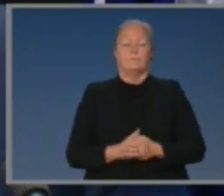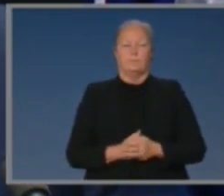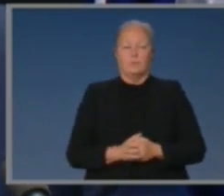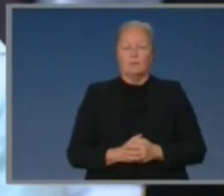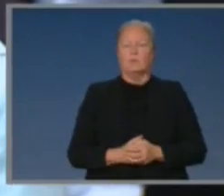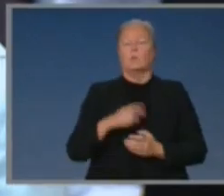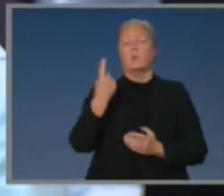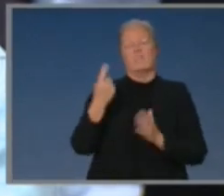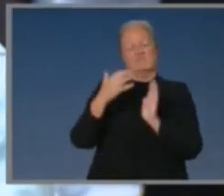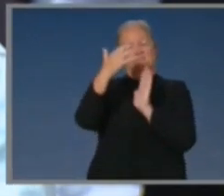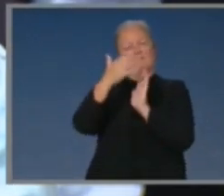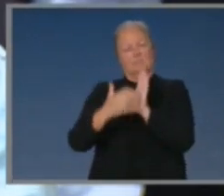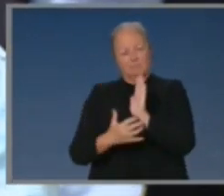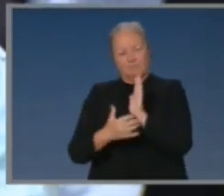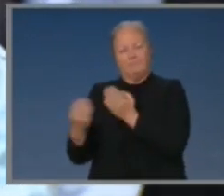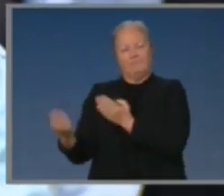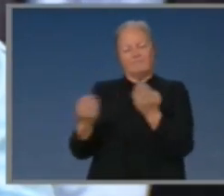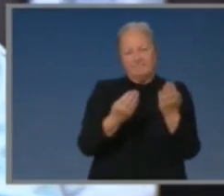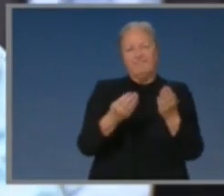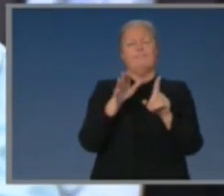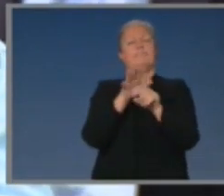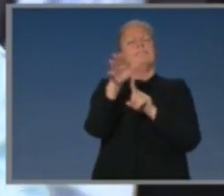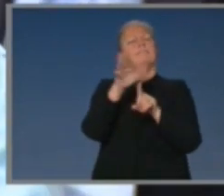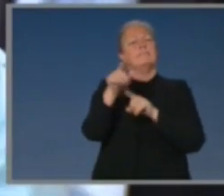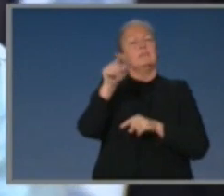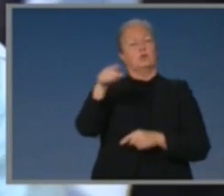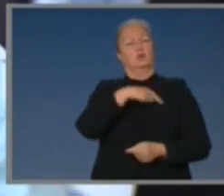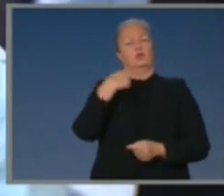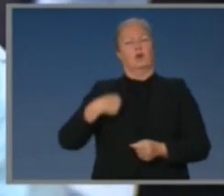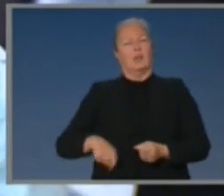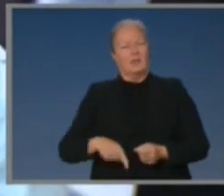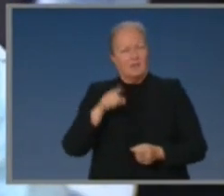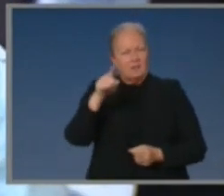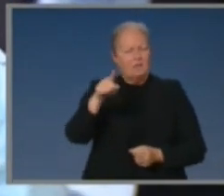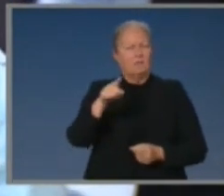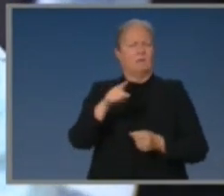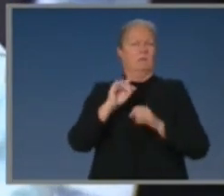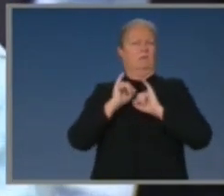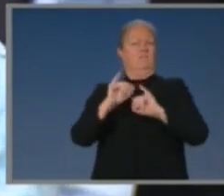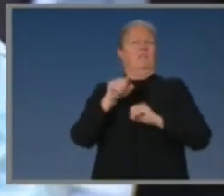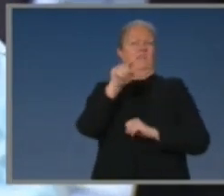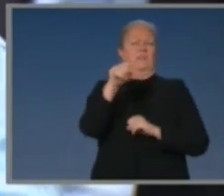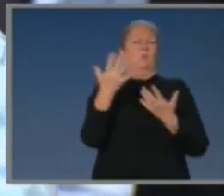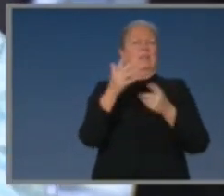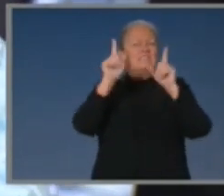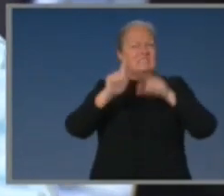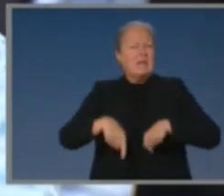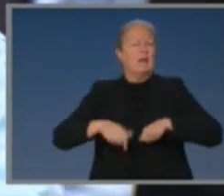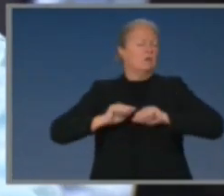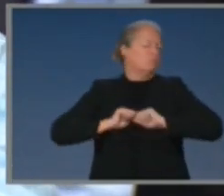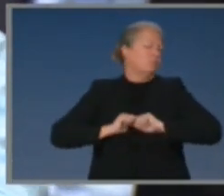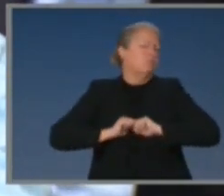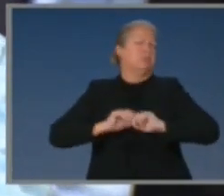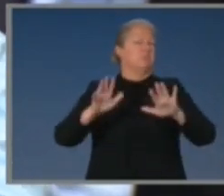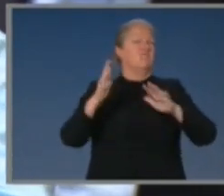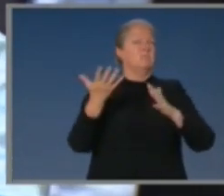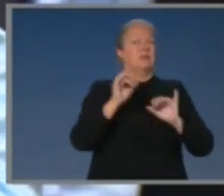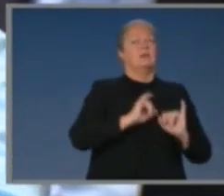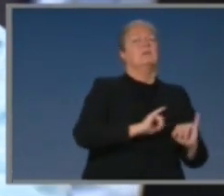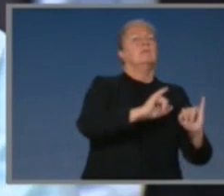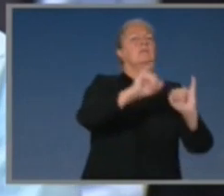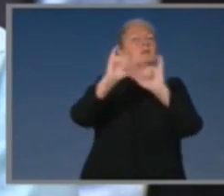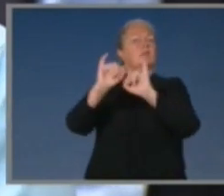that accuses China of covering up the severity of the coronavirus outbreak to essentially buy time to